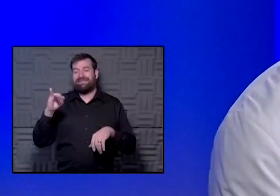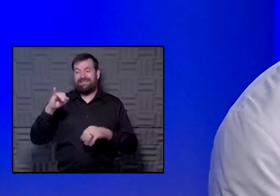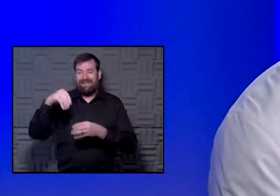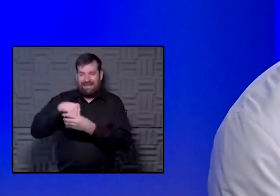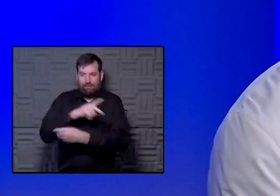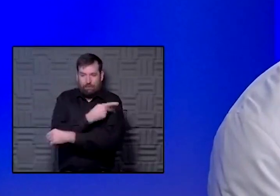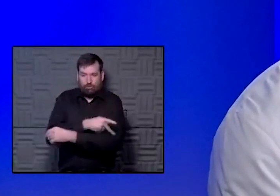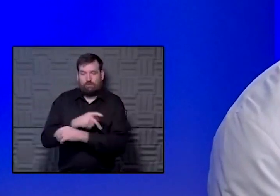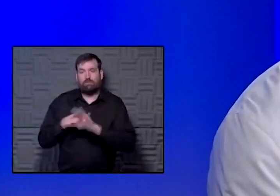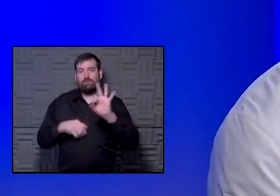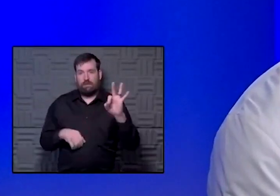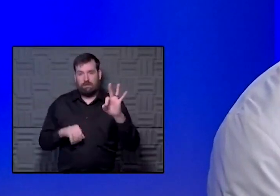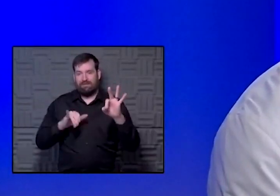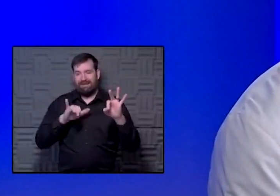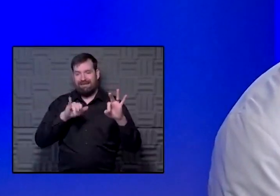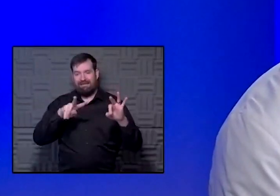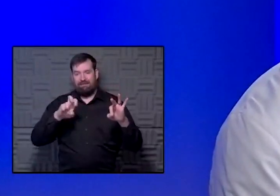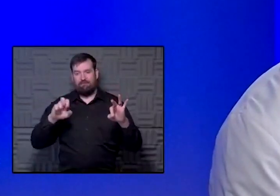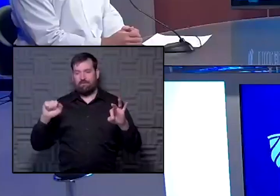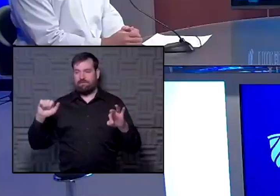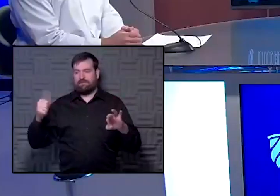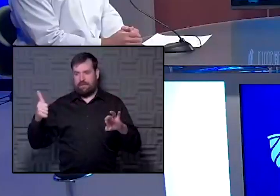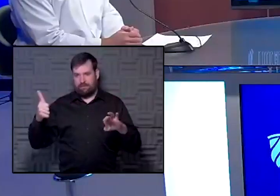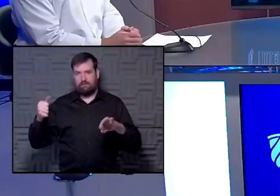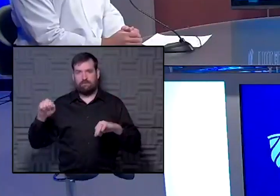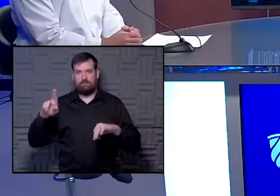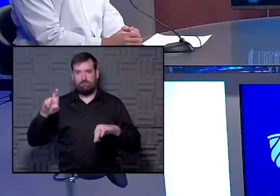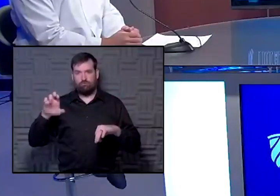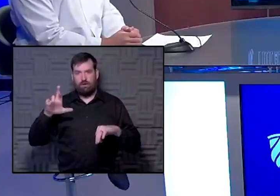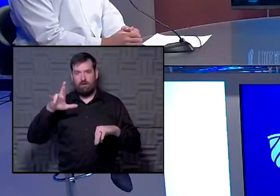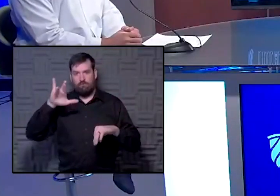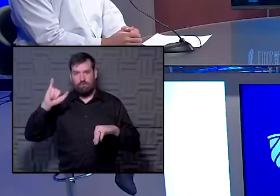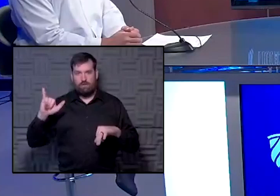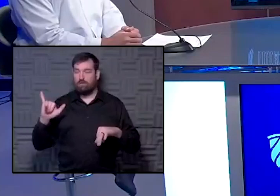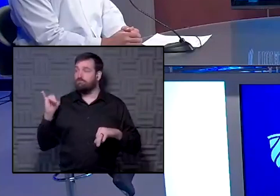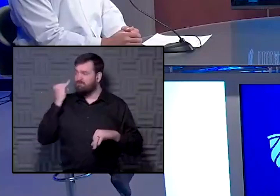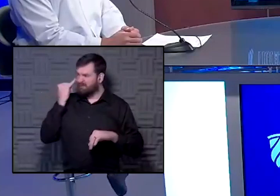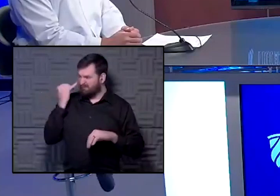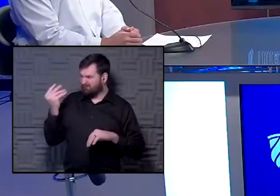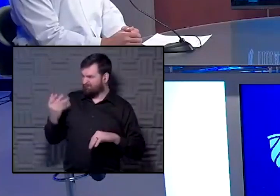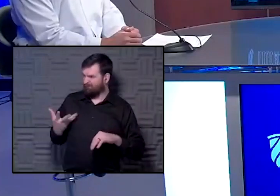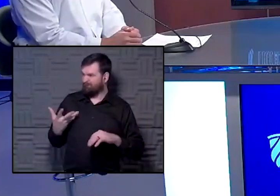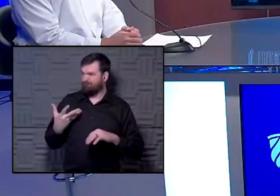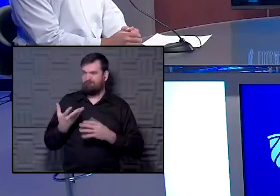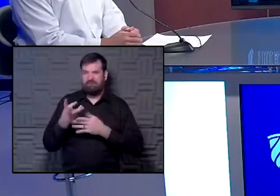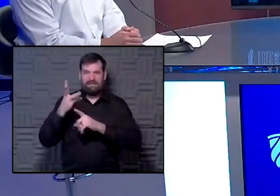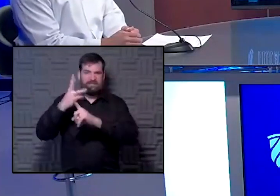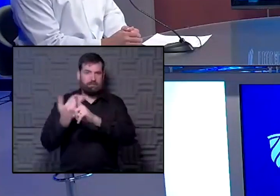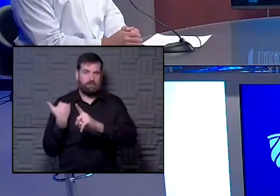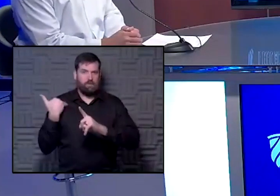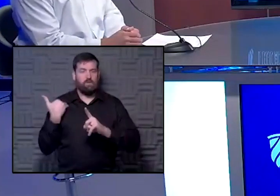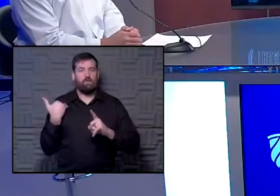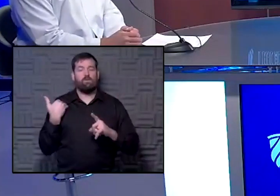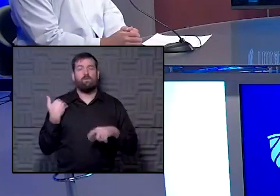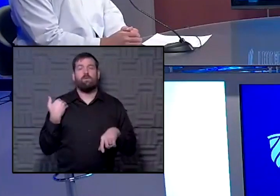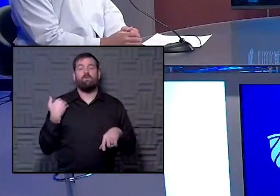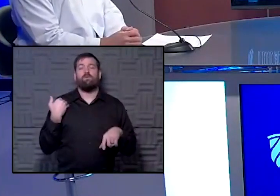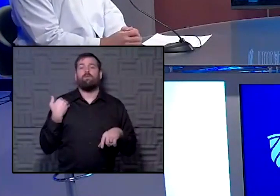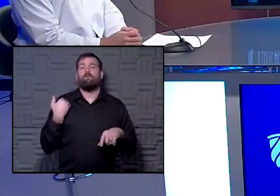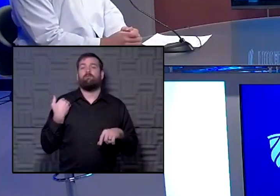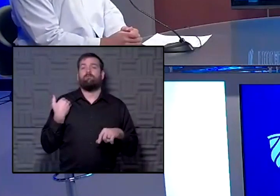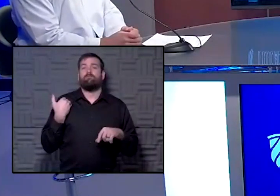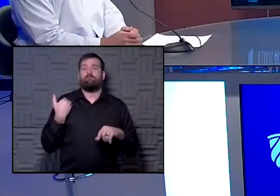inpatients with 9 of those active and 10 in that recovery mode. So. You know, isn't that funny? Because if you had said to us 6 months ago, okay, you've